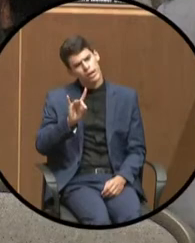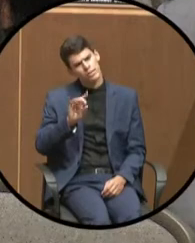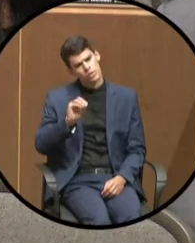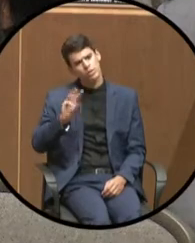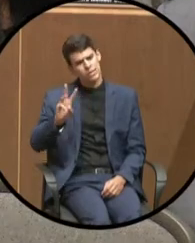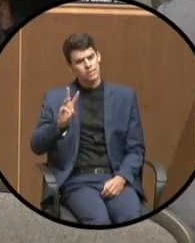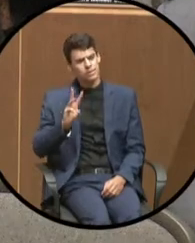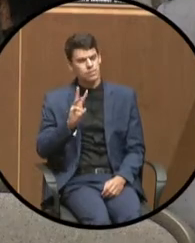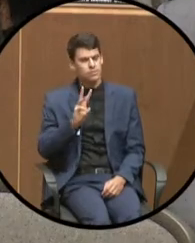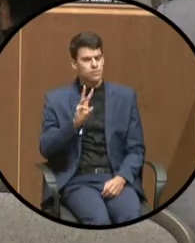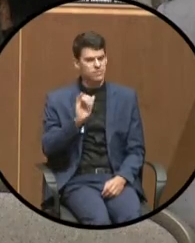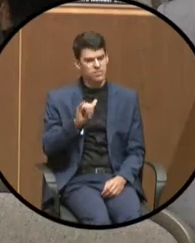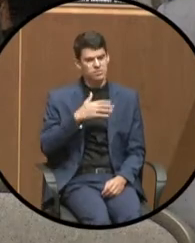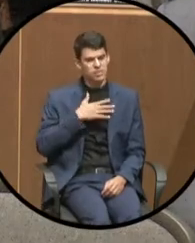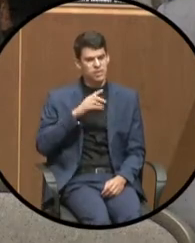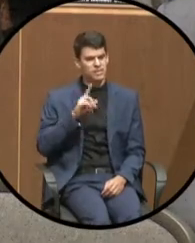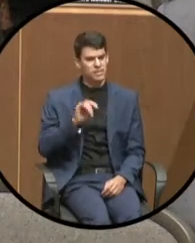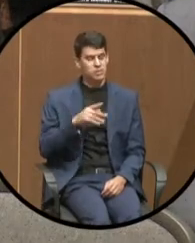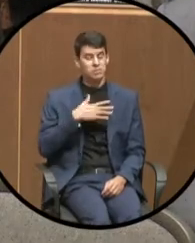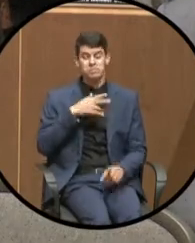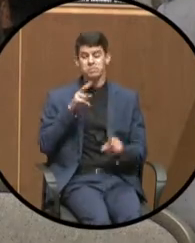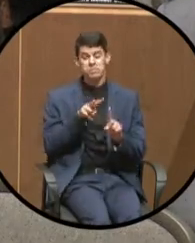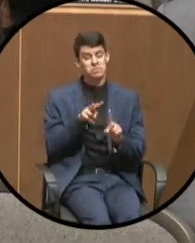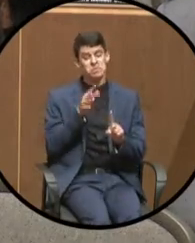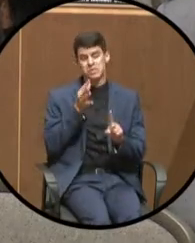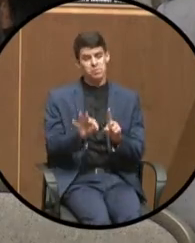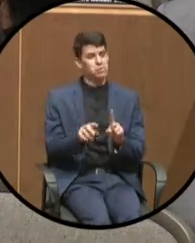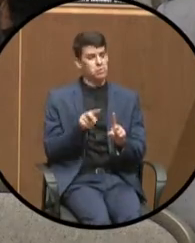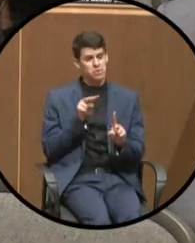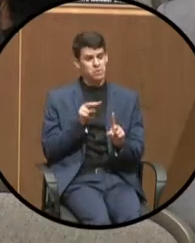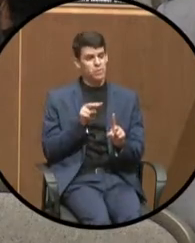And my point of view is very simple.